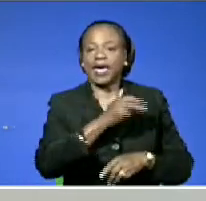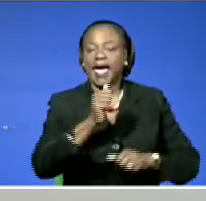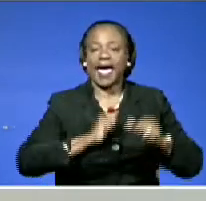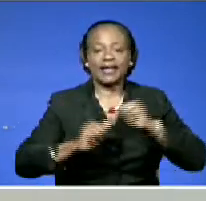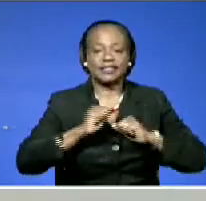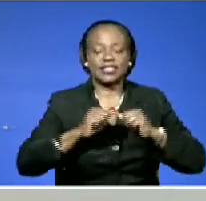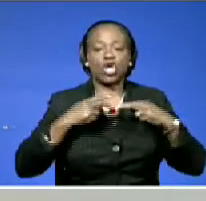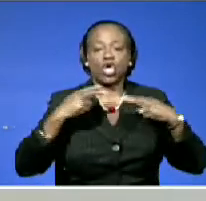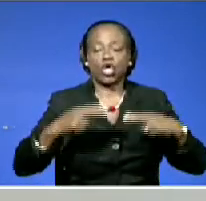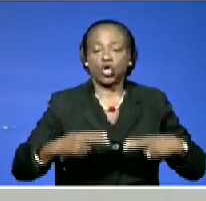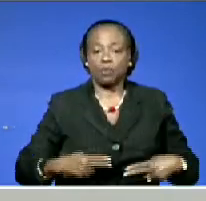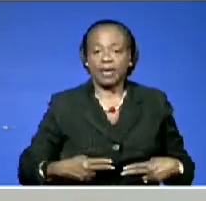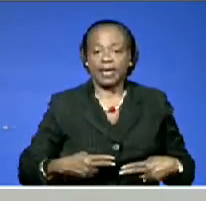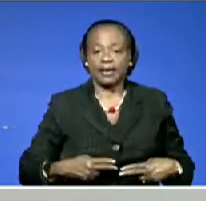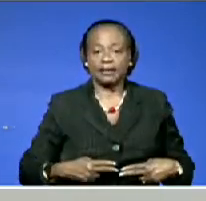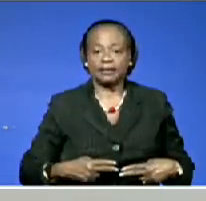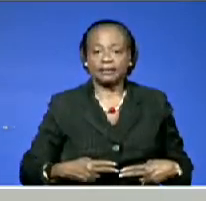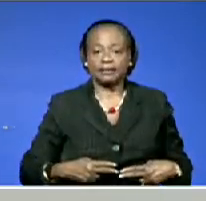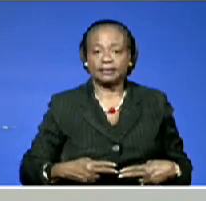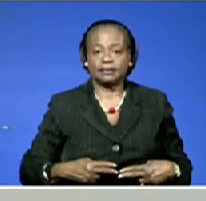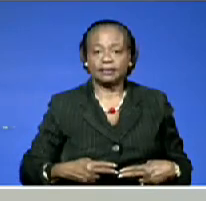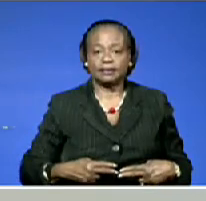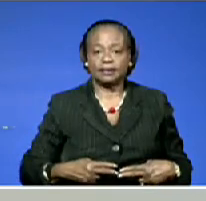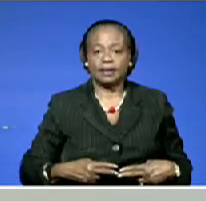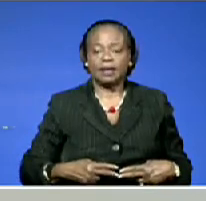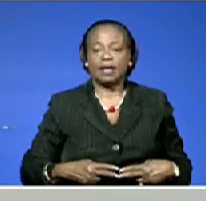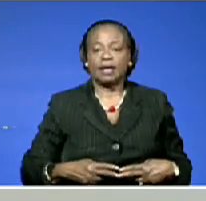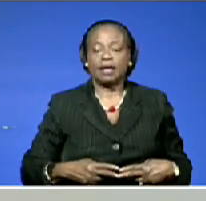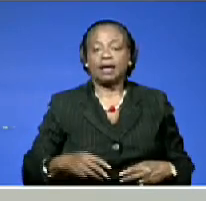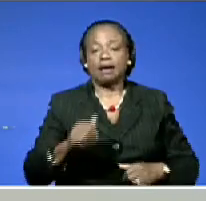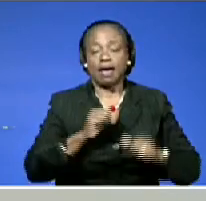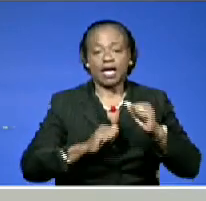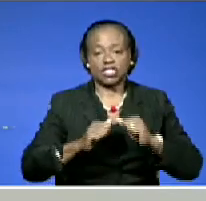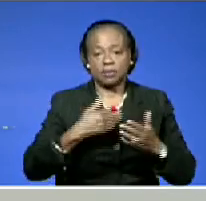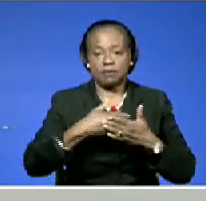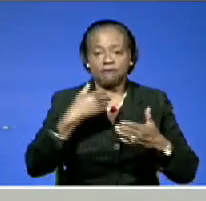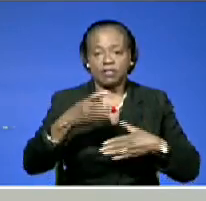humane and appropriate action in the deportation of persons.